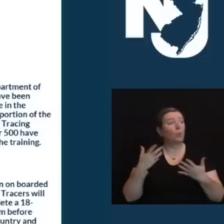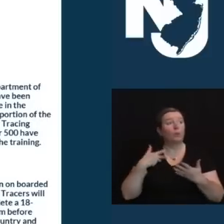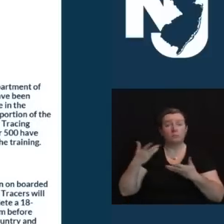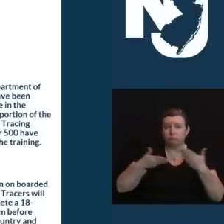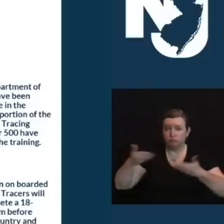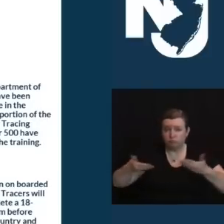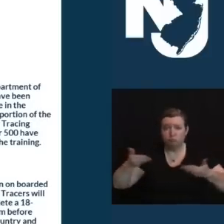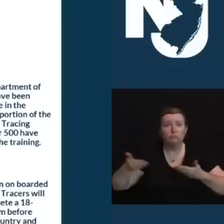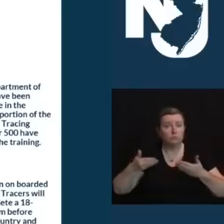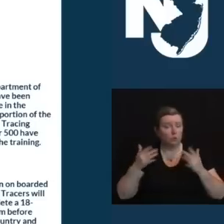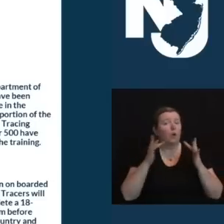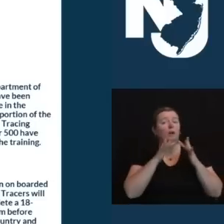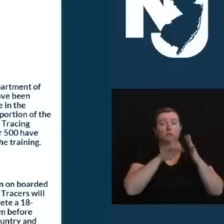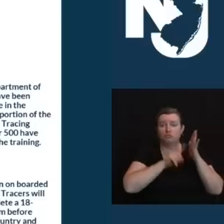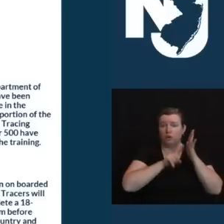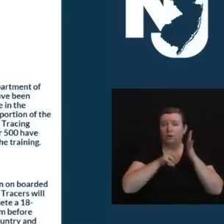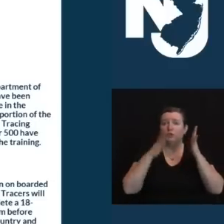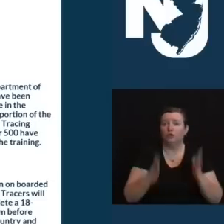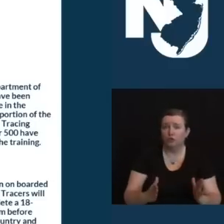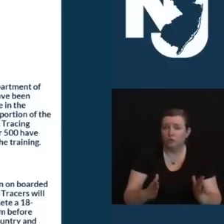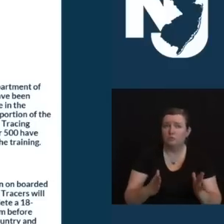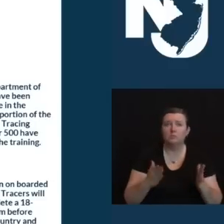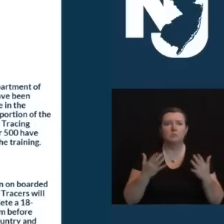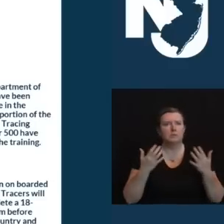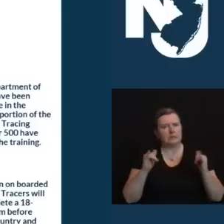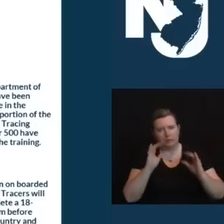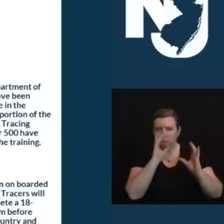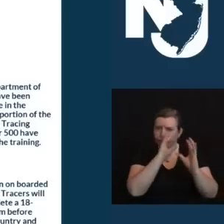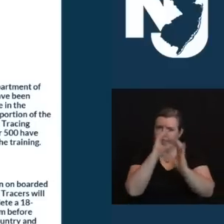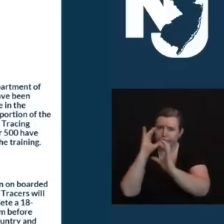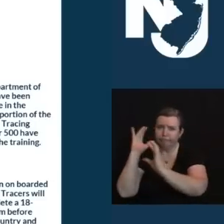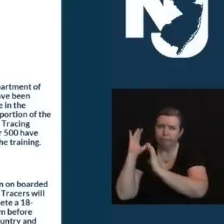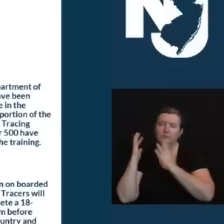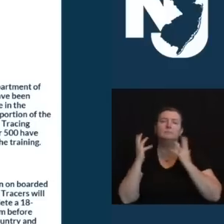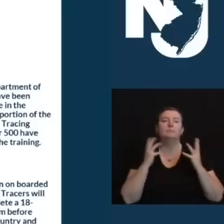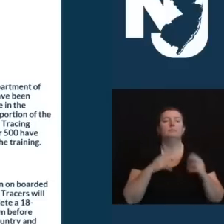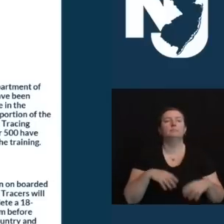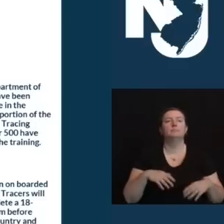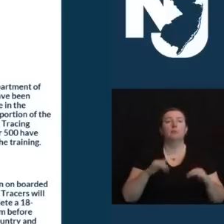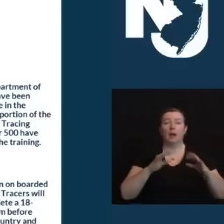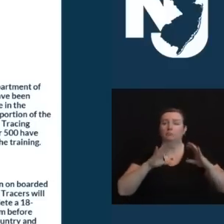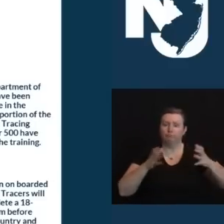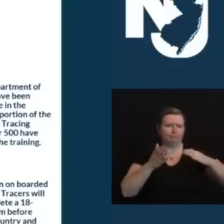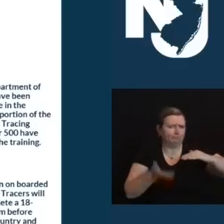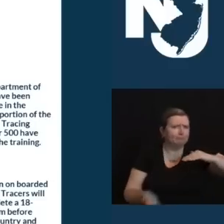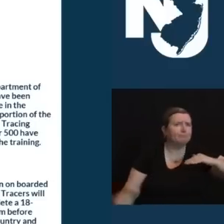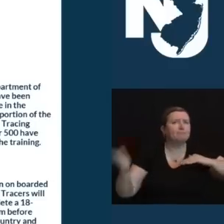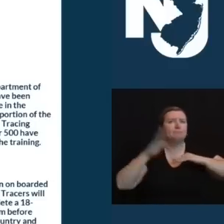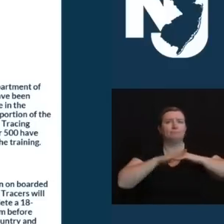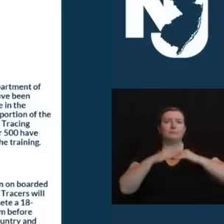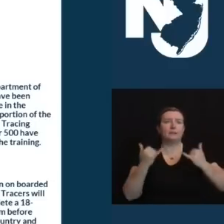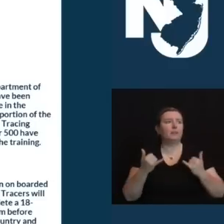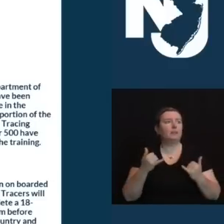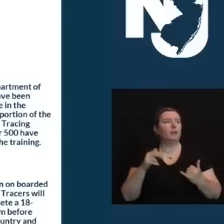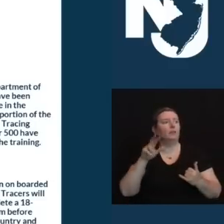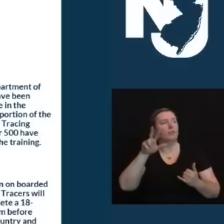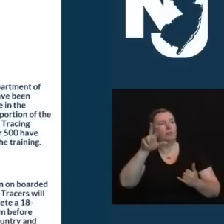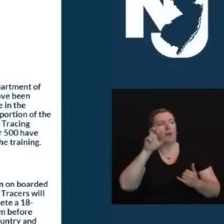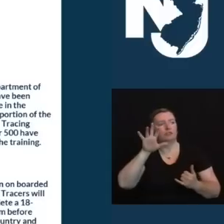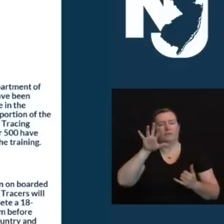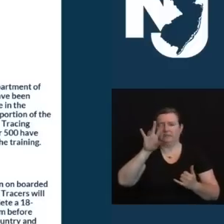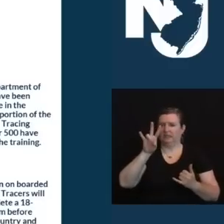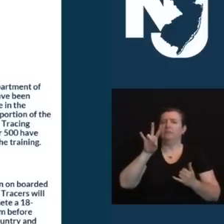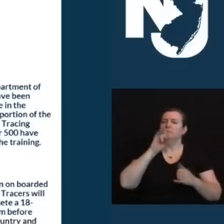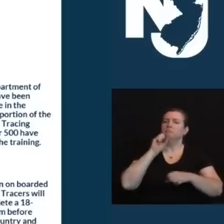for training has continued. Today, the Community Contact Tracing Corps has increased to 357. That's more